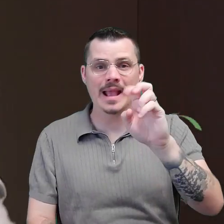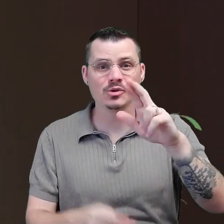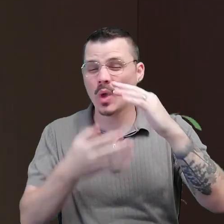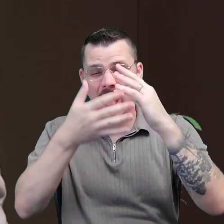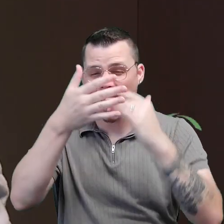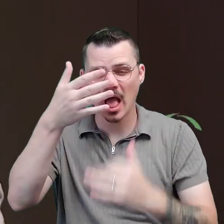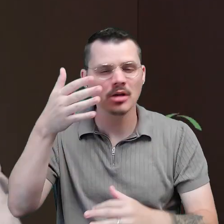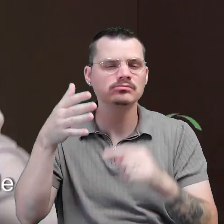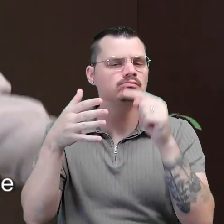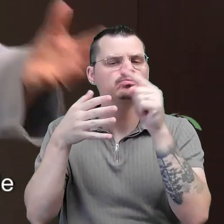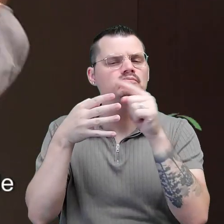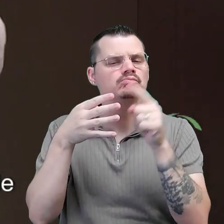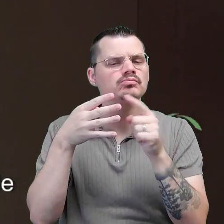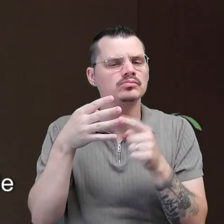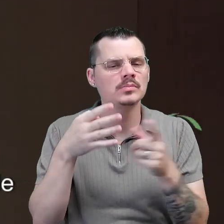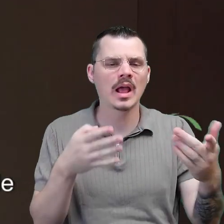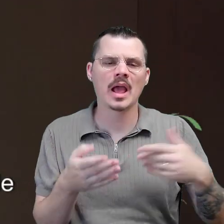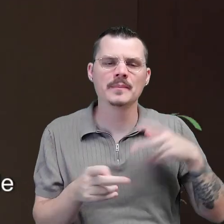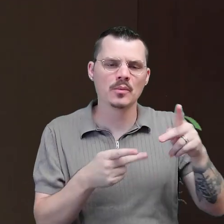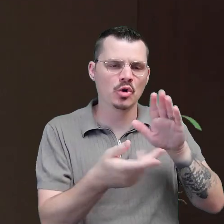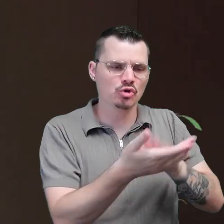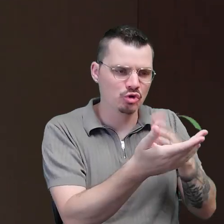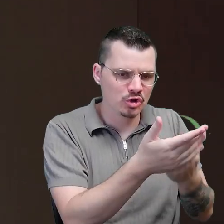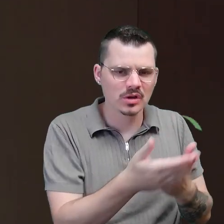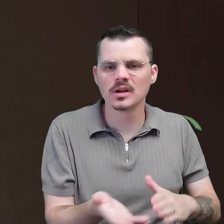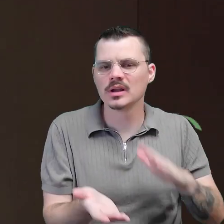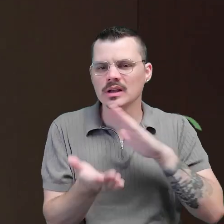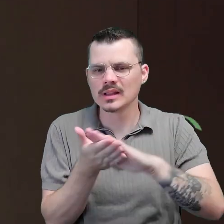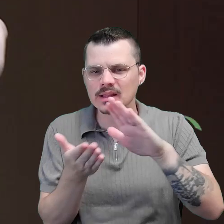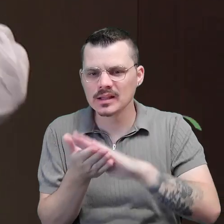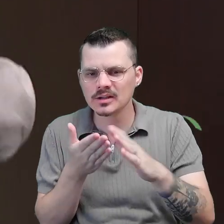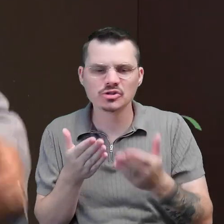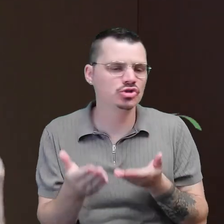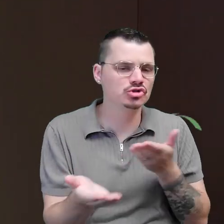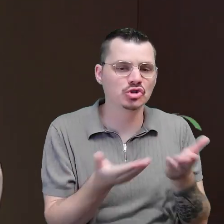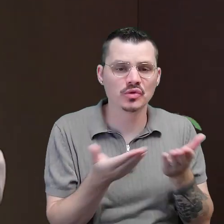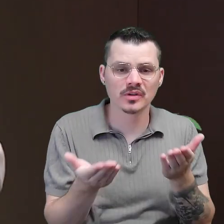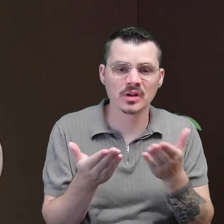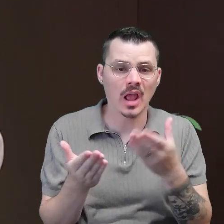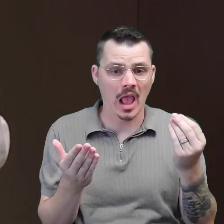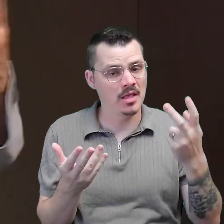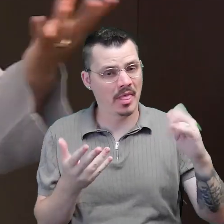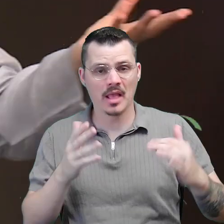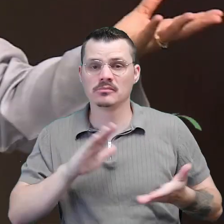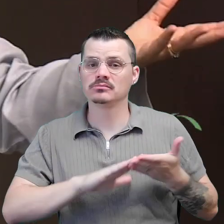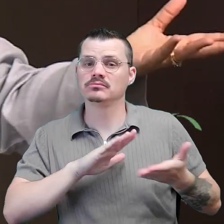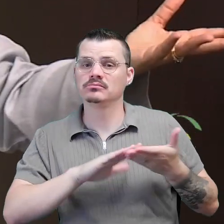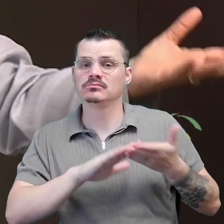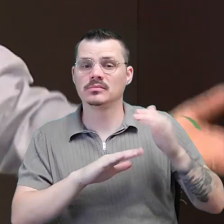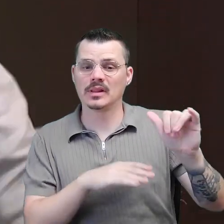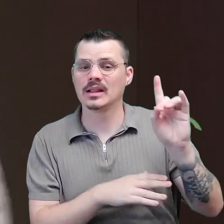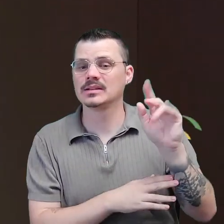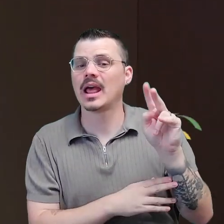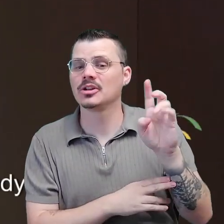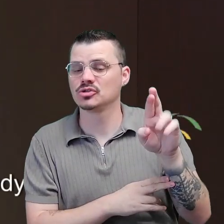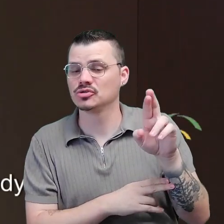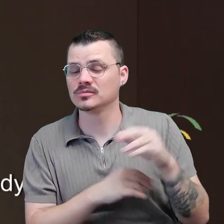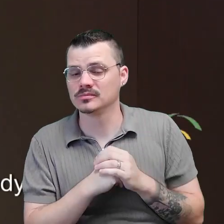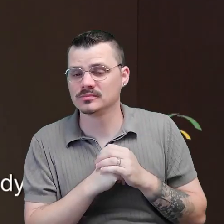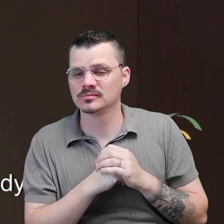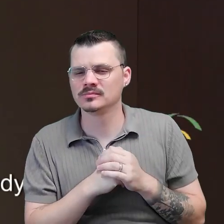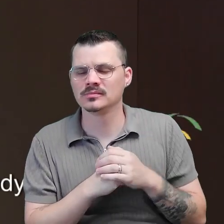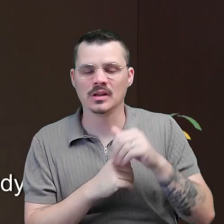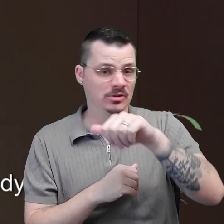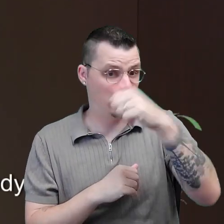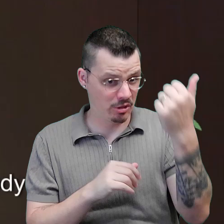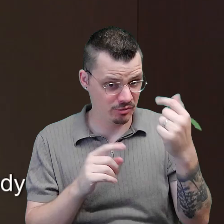very elaborate menu. They had people cooking, they had people cleaning, they had people serving, and they ran Ma's Diner. Now, the other